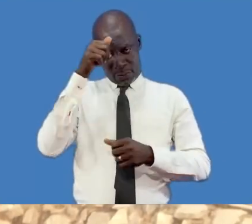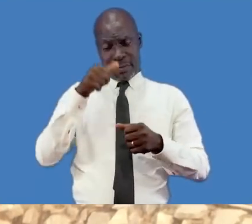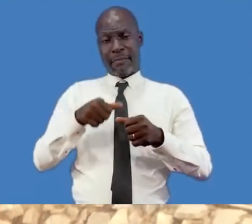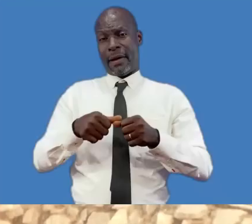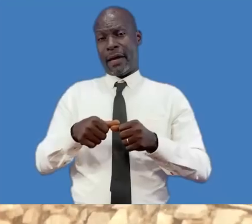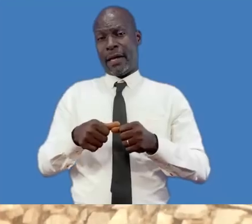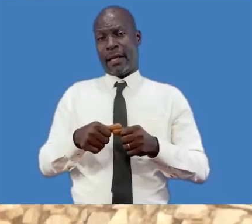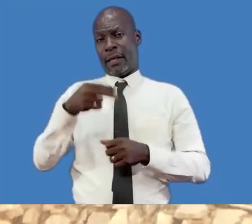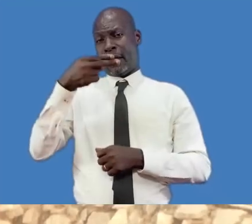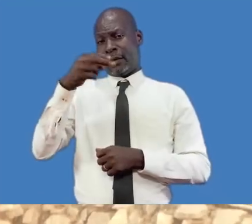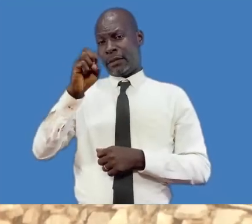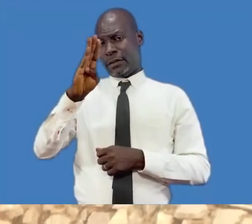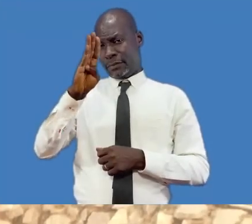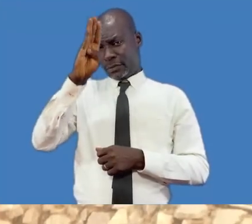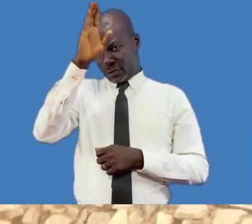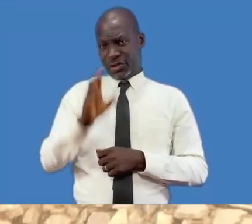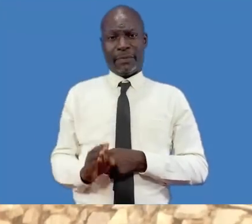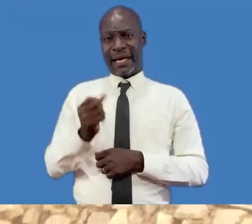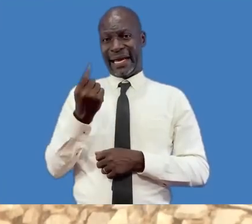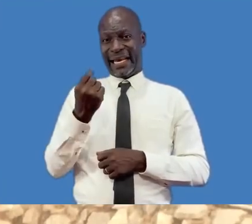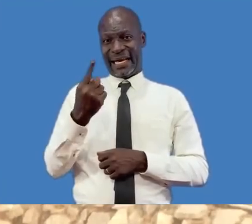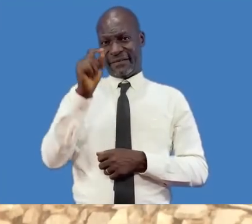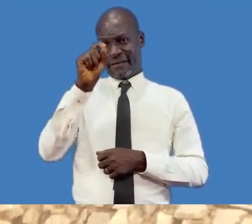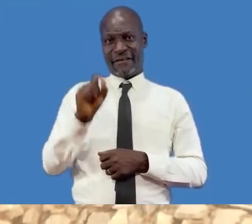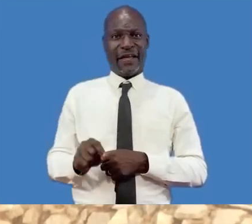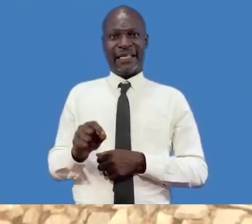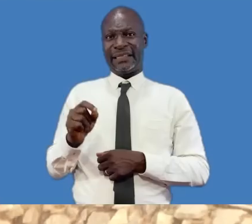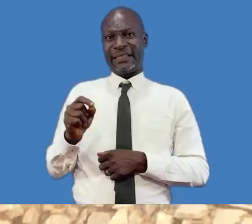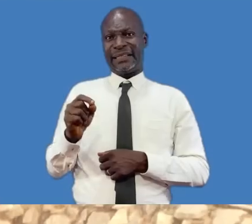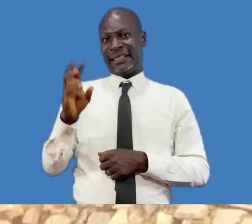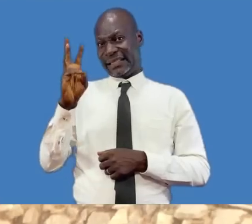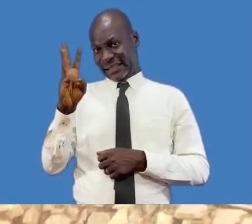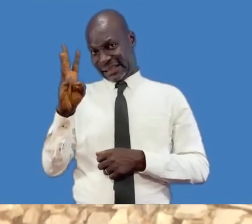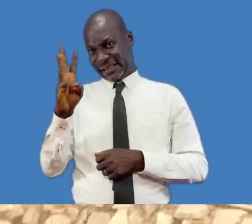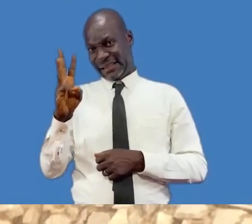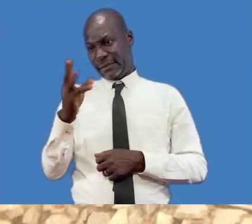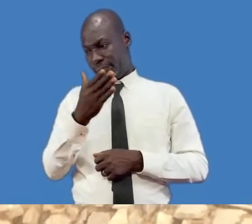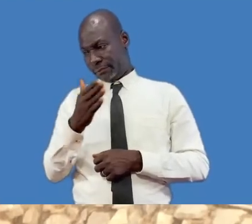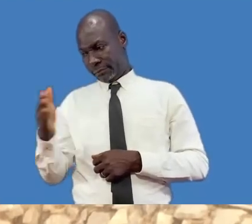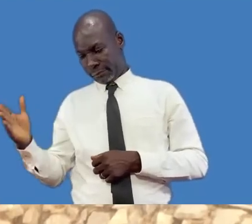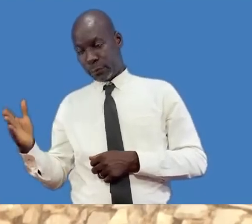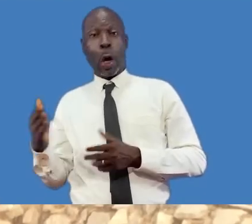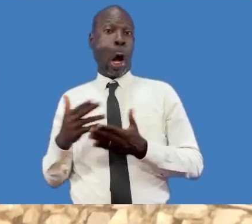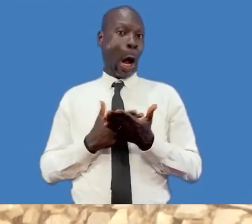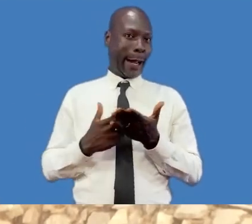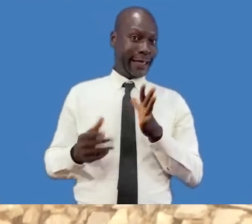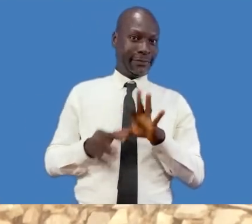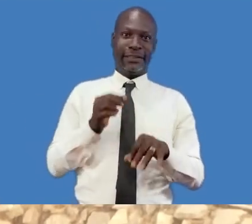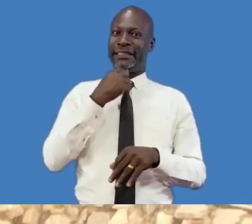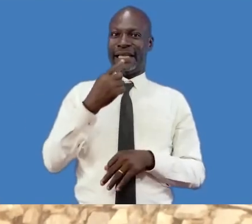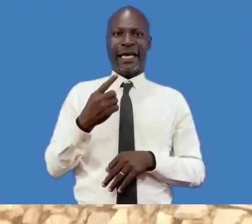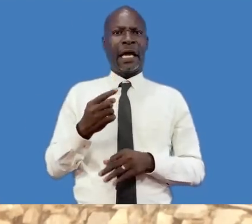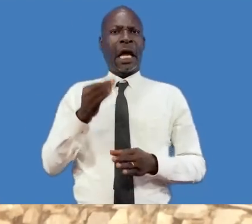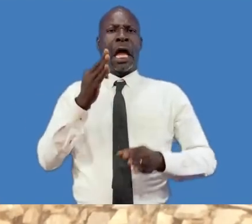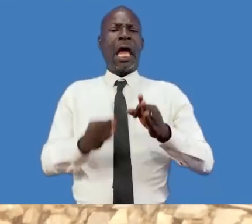a Hebrews chapter 11 and verse number 6. Ho kronkon no ese na se